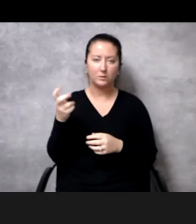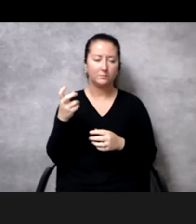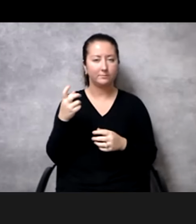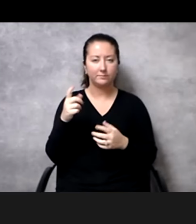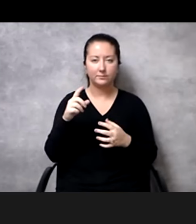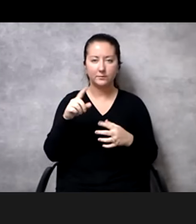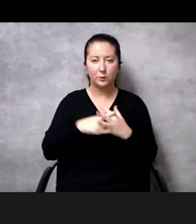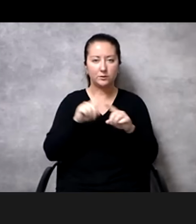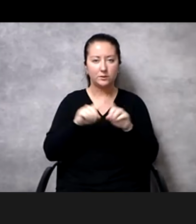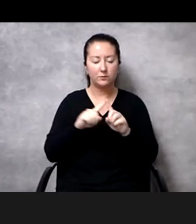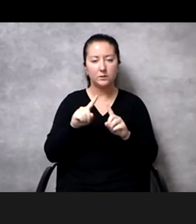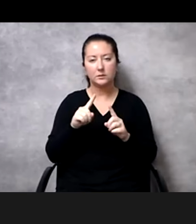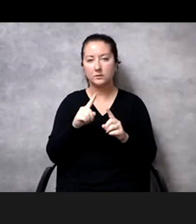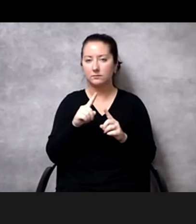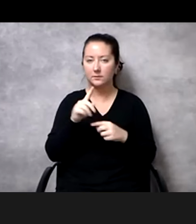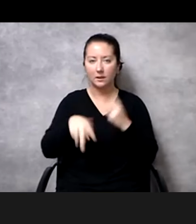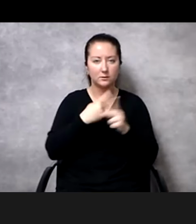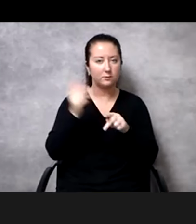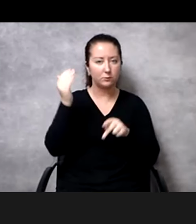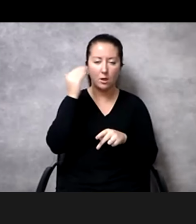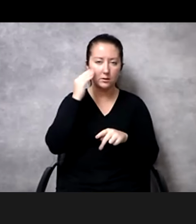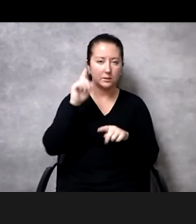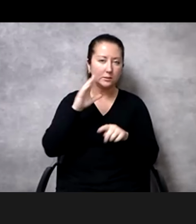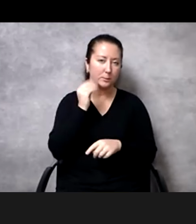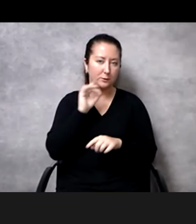of knowledge and experience.